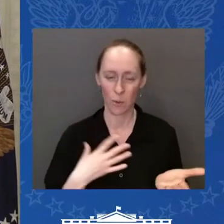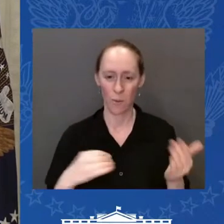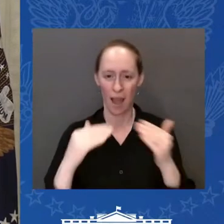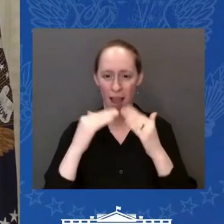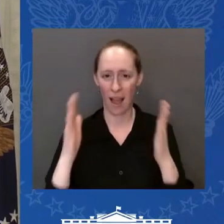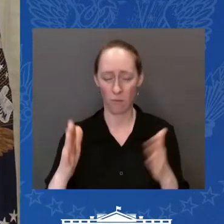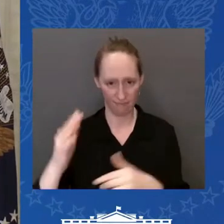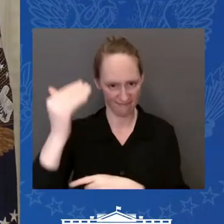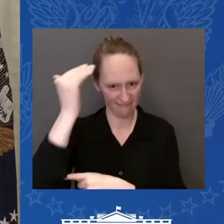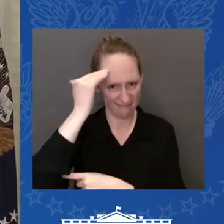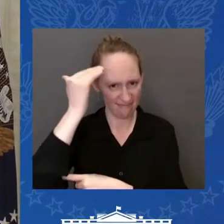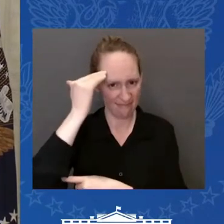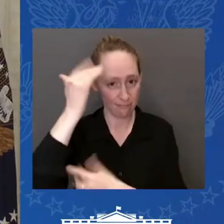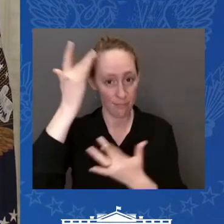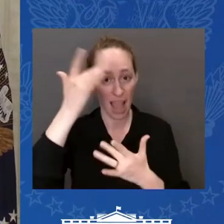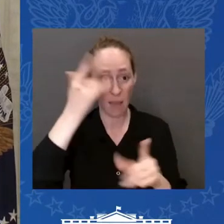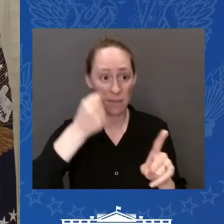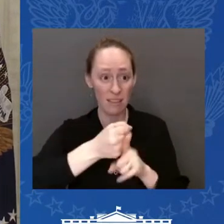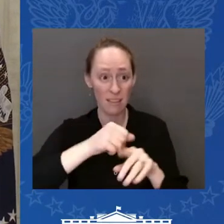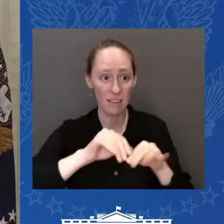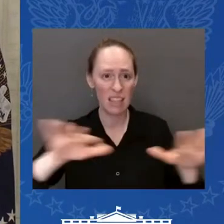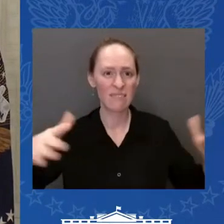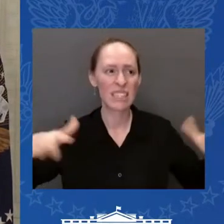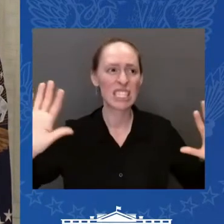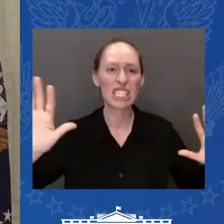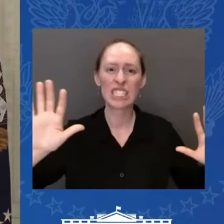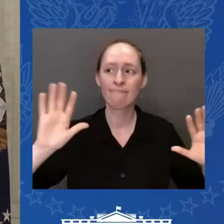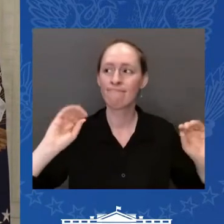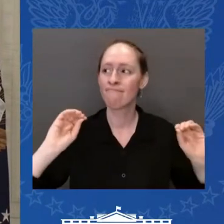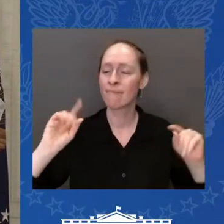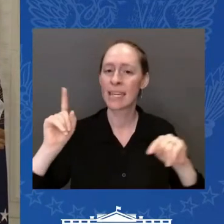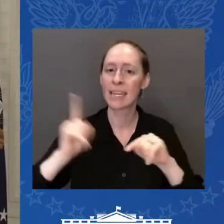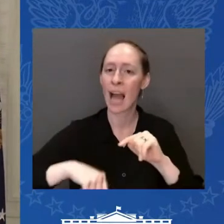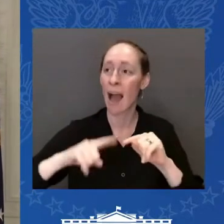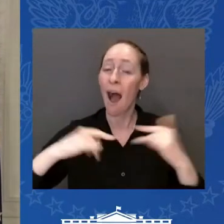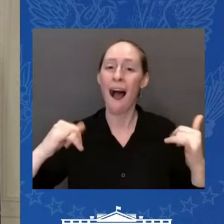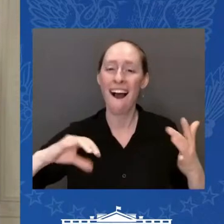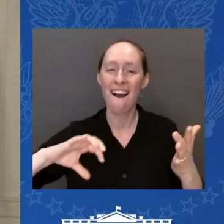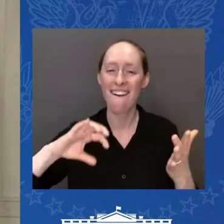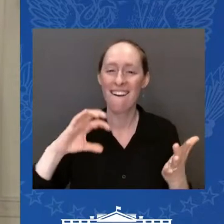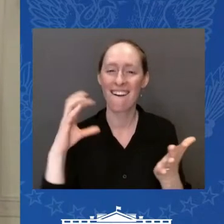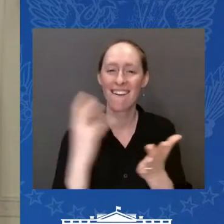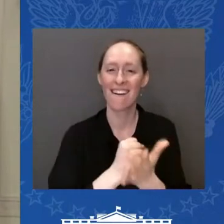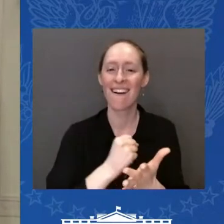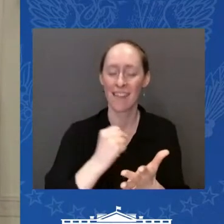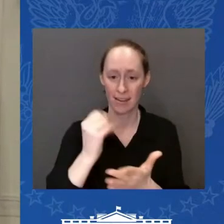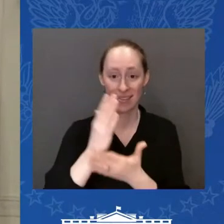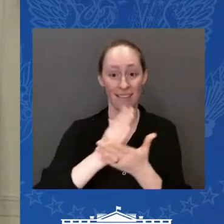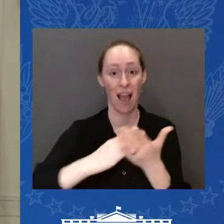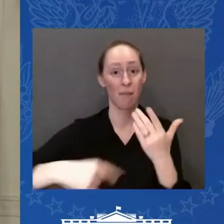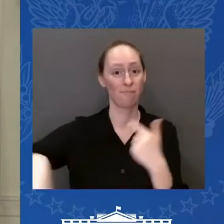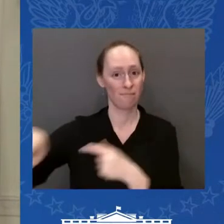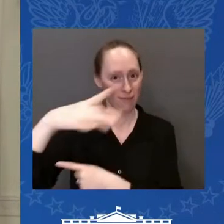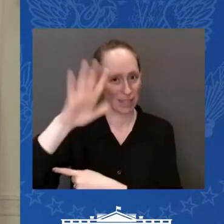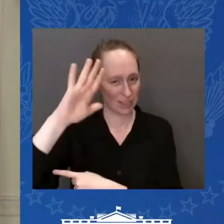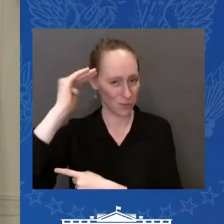deal. And some of you know I started my career as a county councilman in the state of